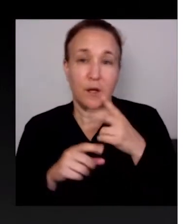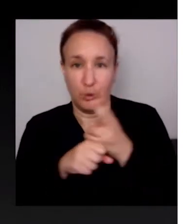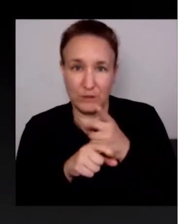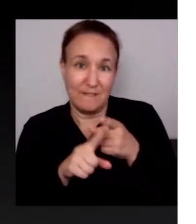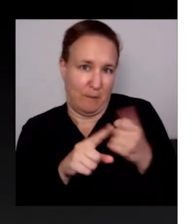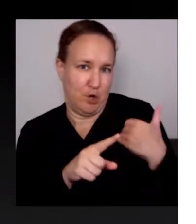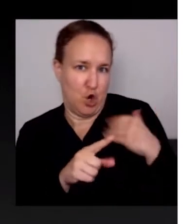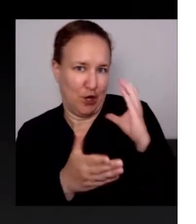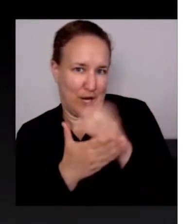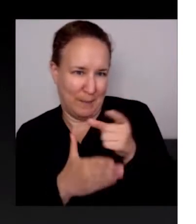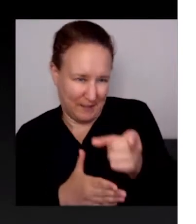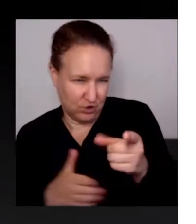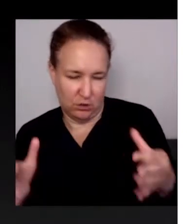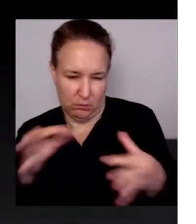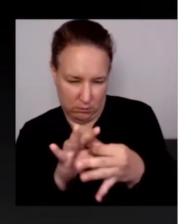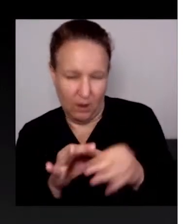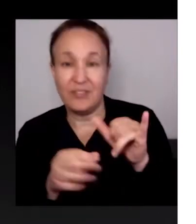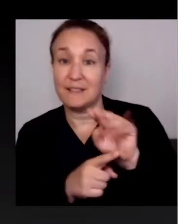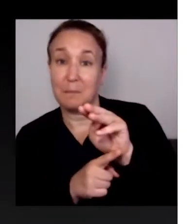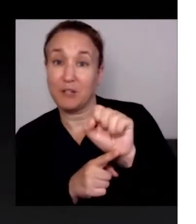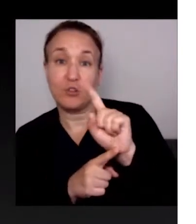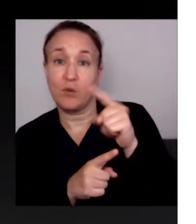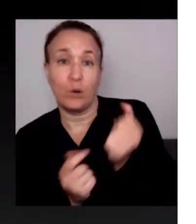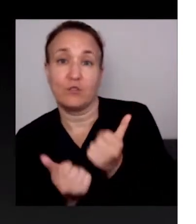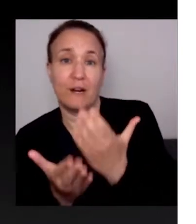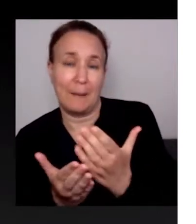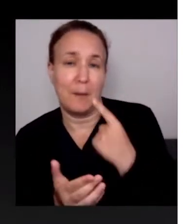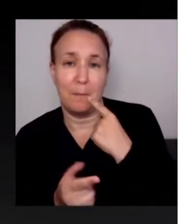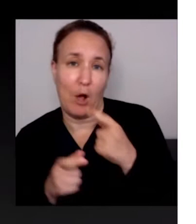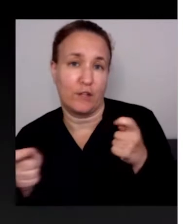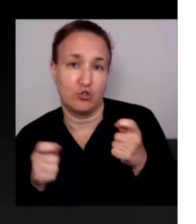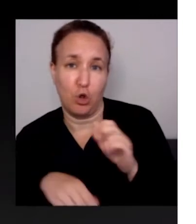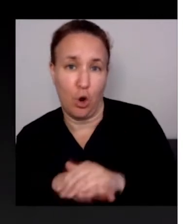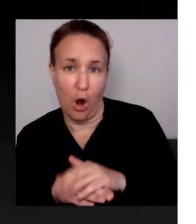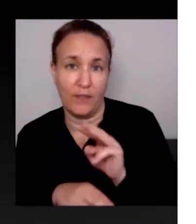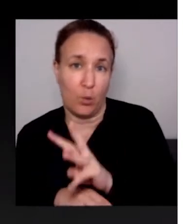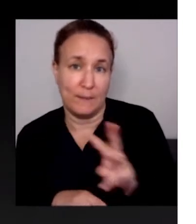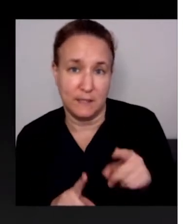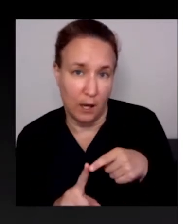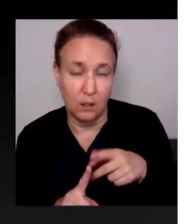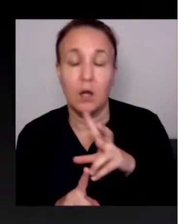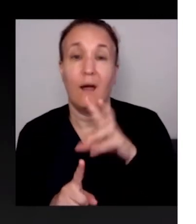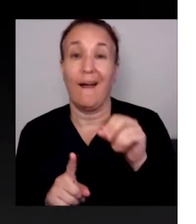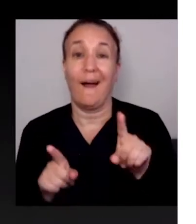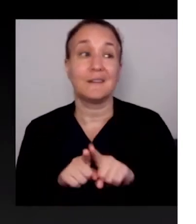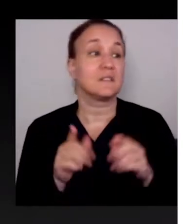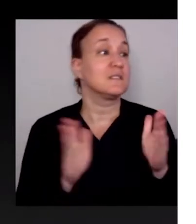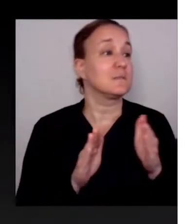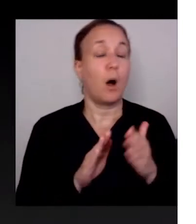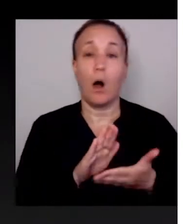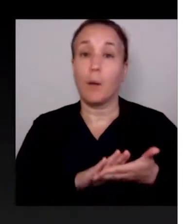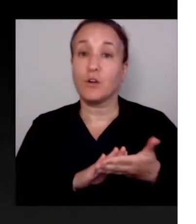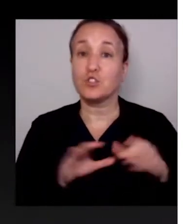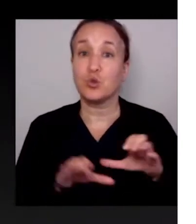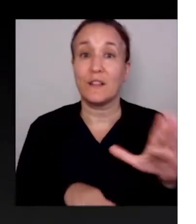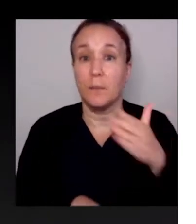it's actually Microsoft's only recommended mouth controller on their website. And as a small operation doing the best they can, there's a lead time